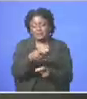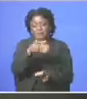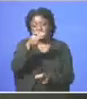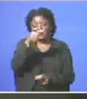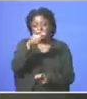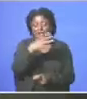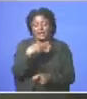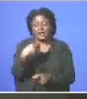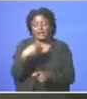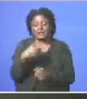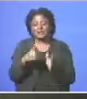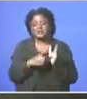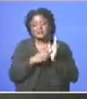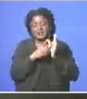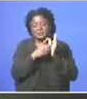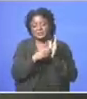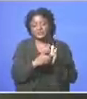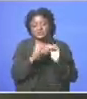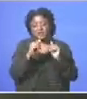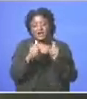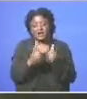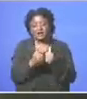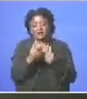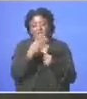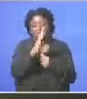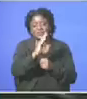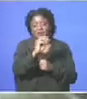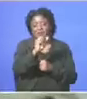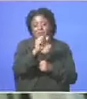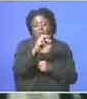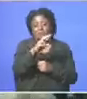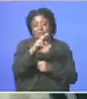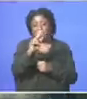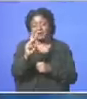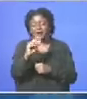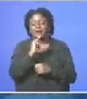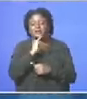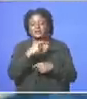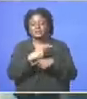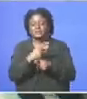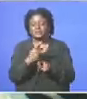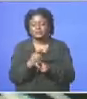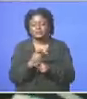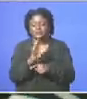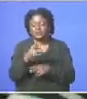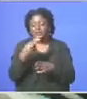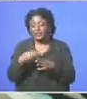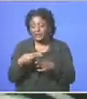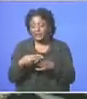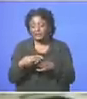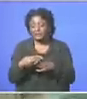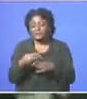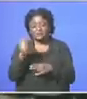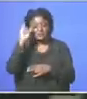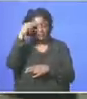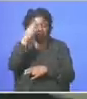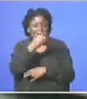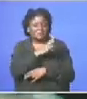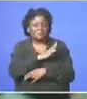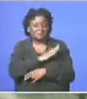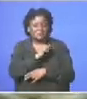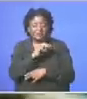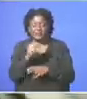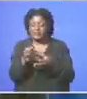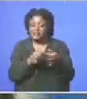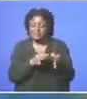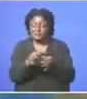and even a demonstration of how the Cascarilla bark is produced. Just give me your name, sir. James Bean. And explain to the public what